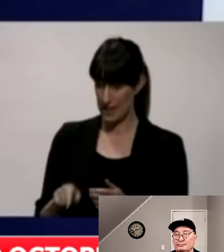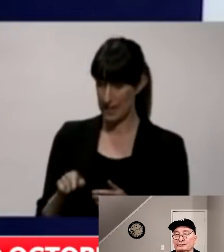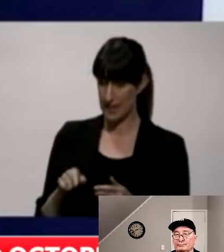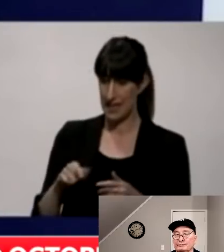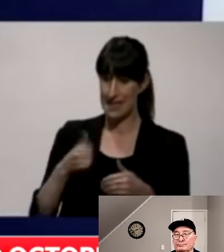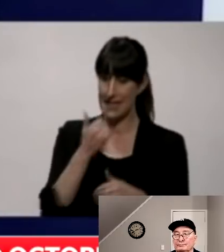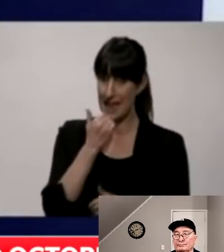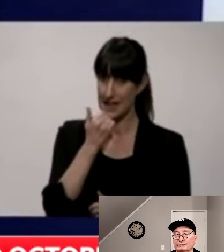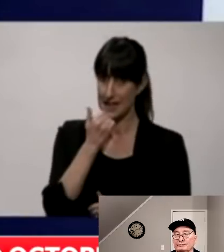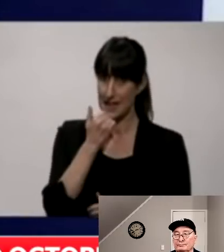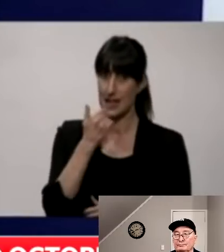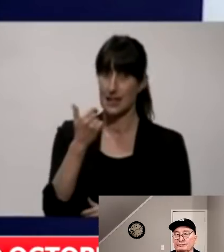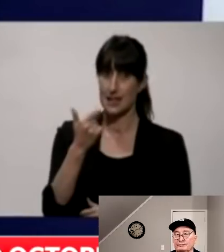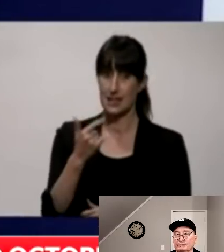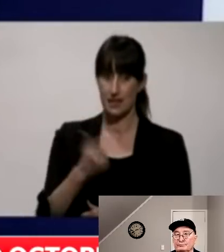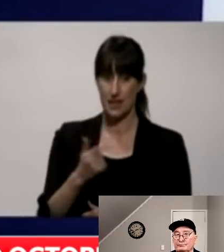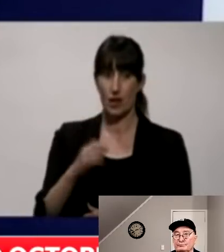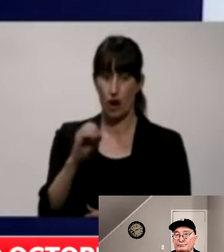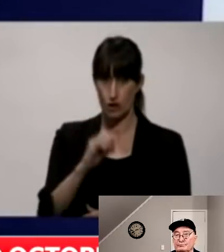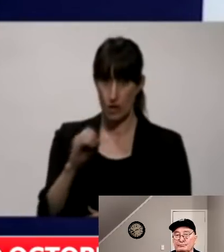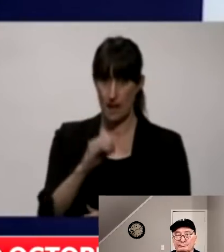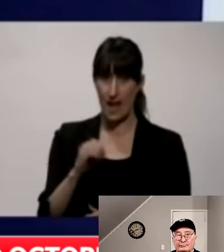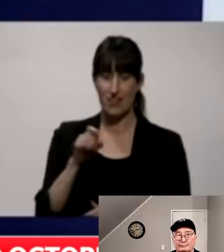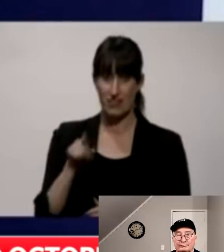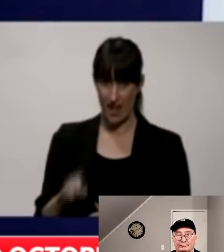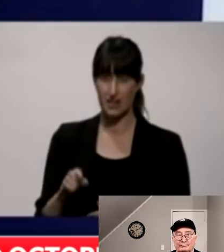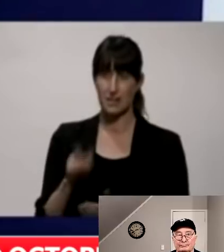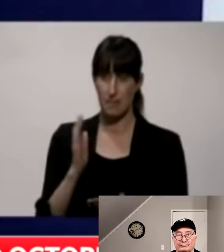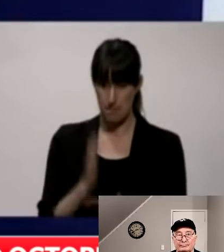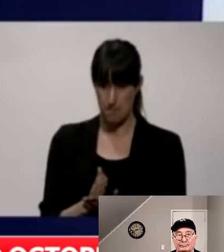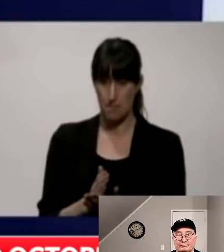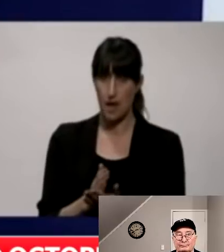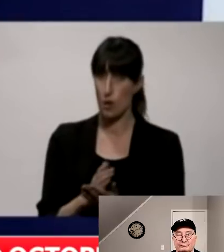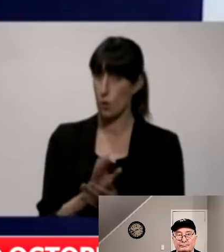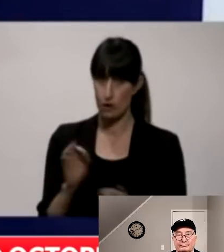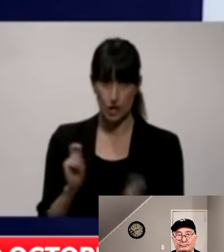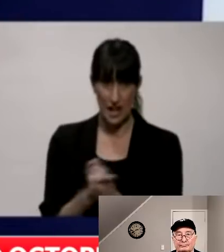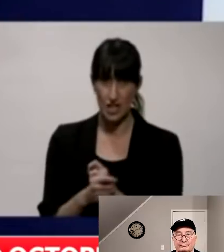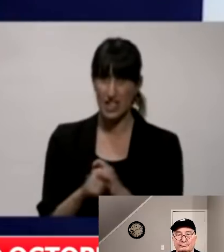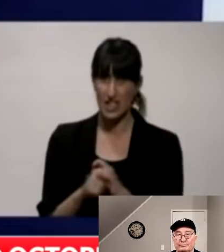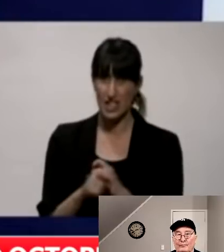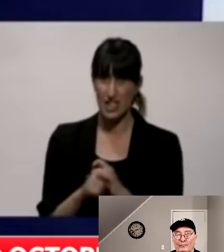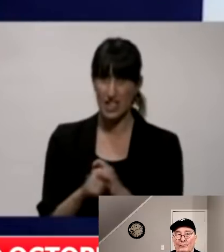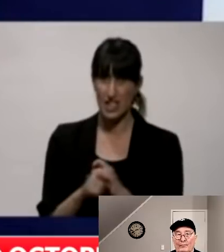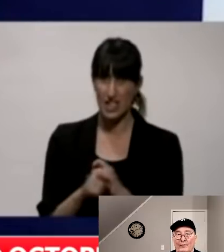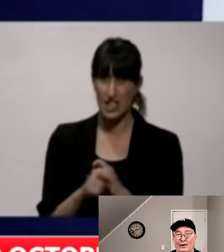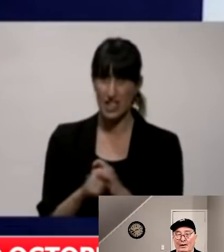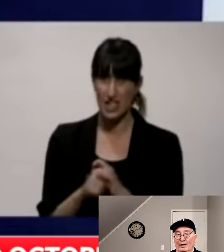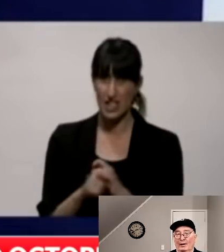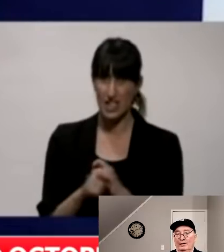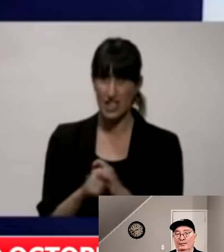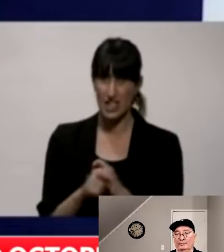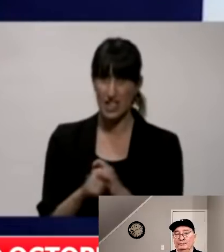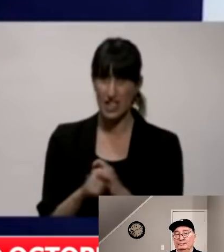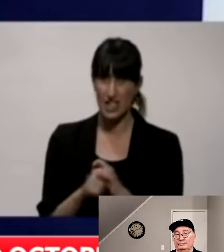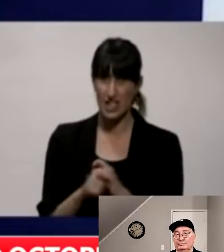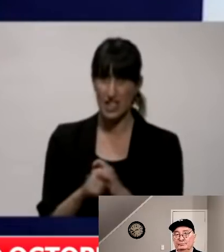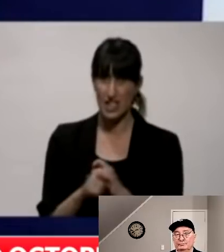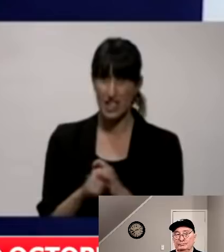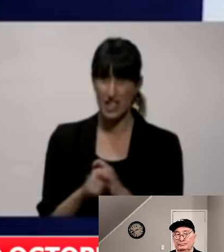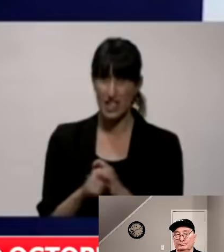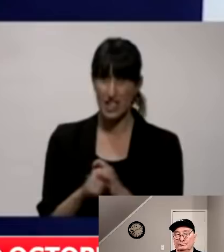have absolutely no intention at all to change from this point. My view is...